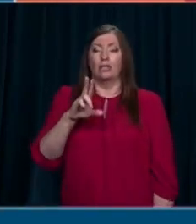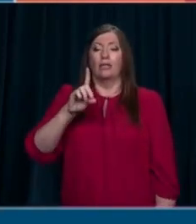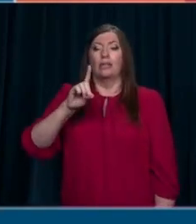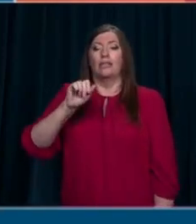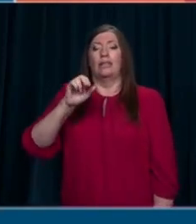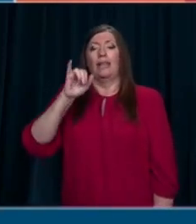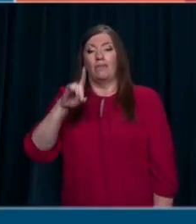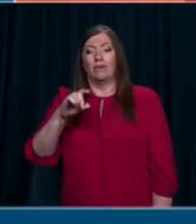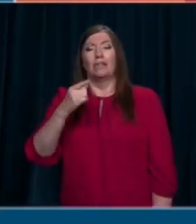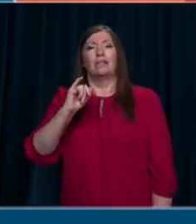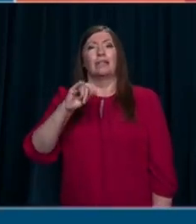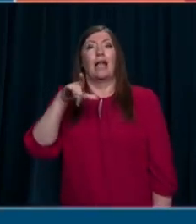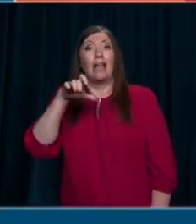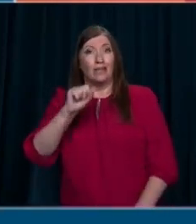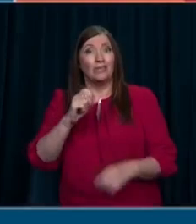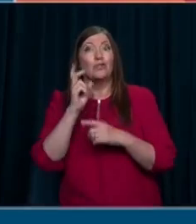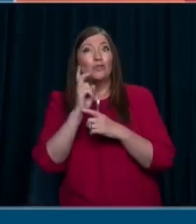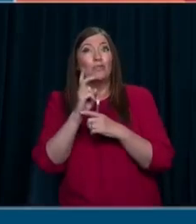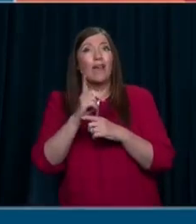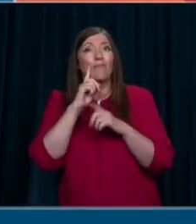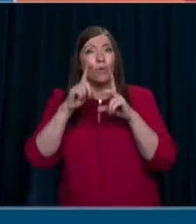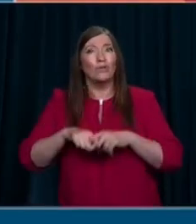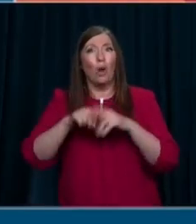minutes for your opening. Oh, okay.